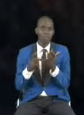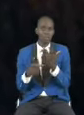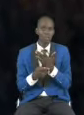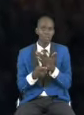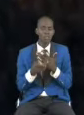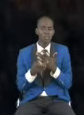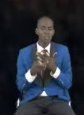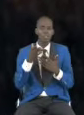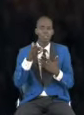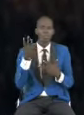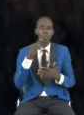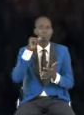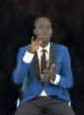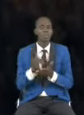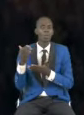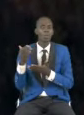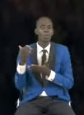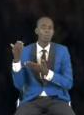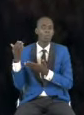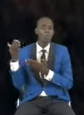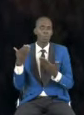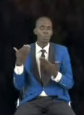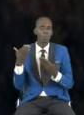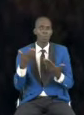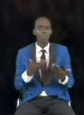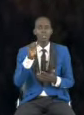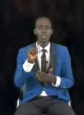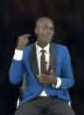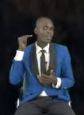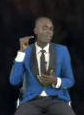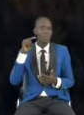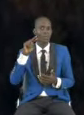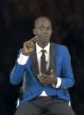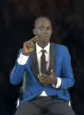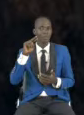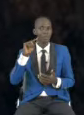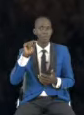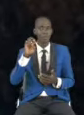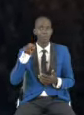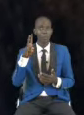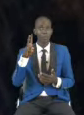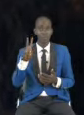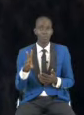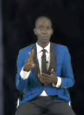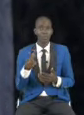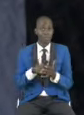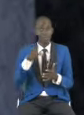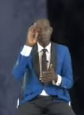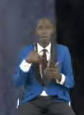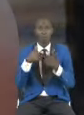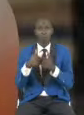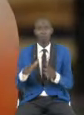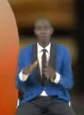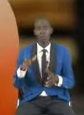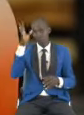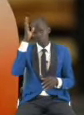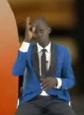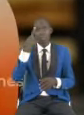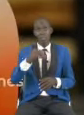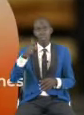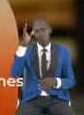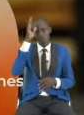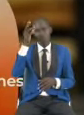brought a nephew or cousin, a boy. This boy had lost the father. The father was